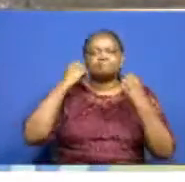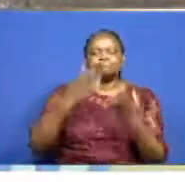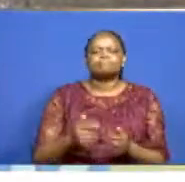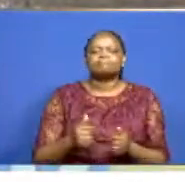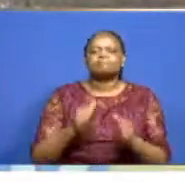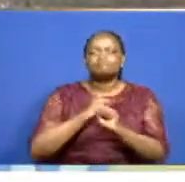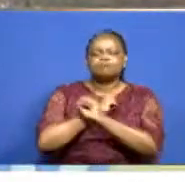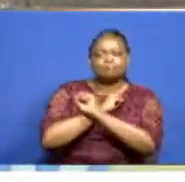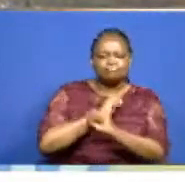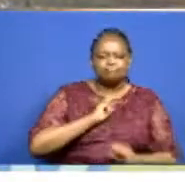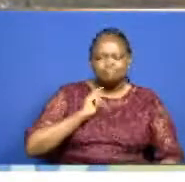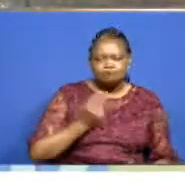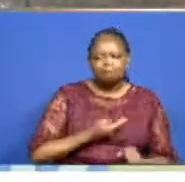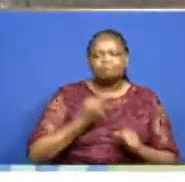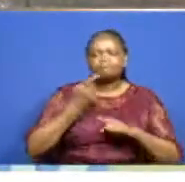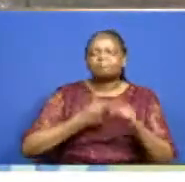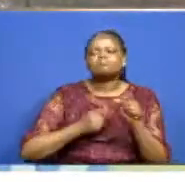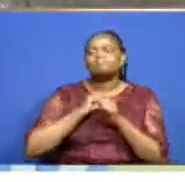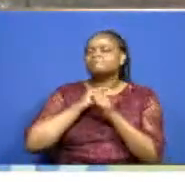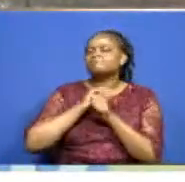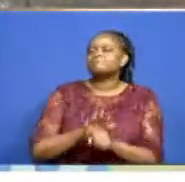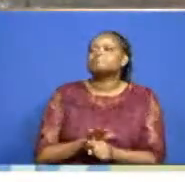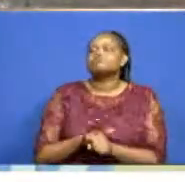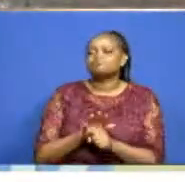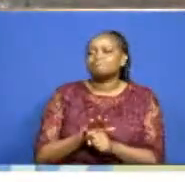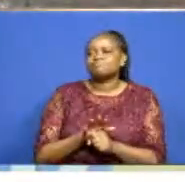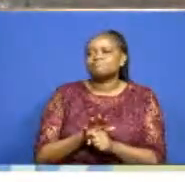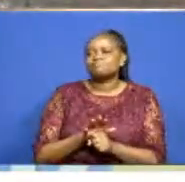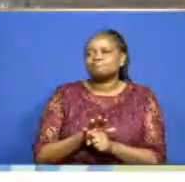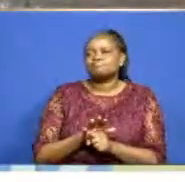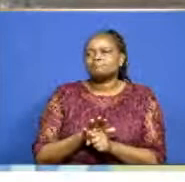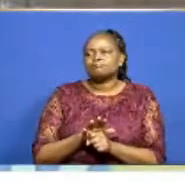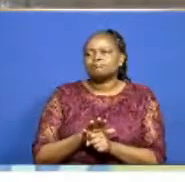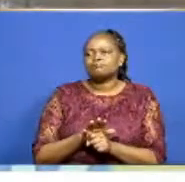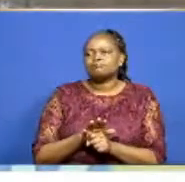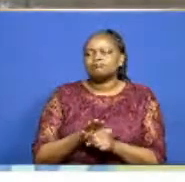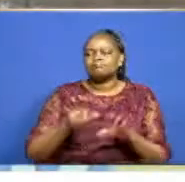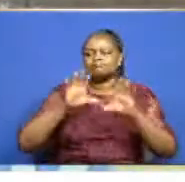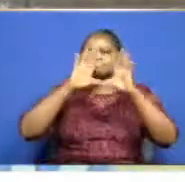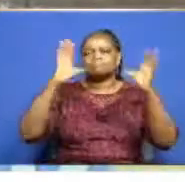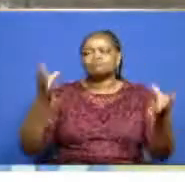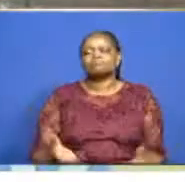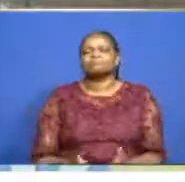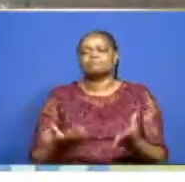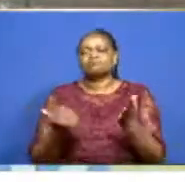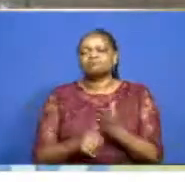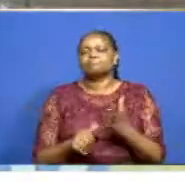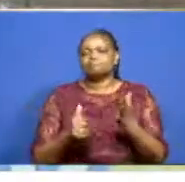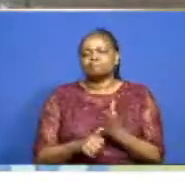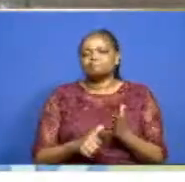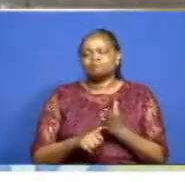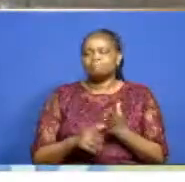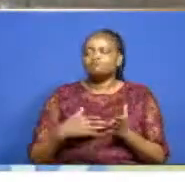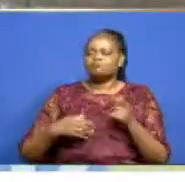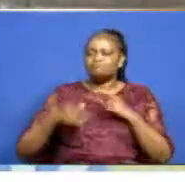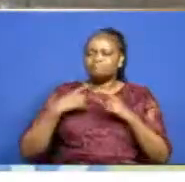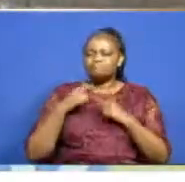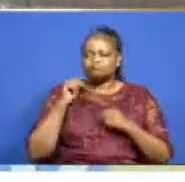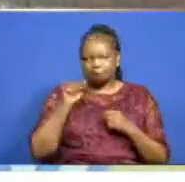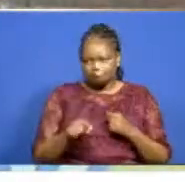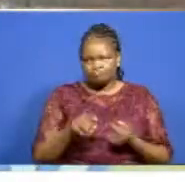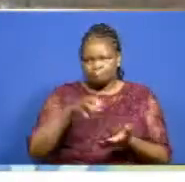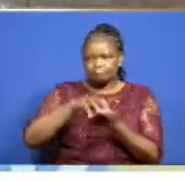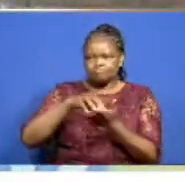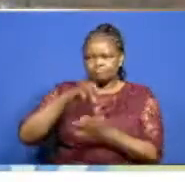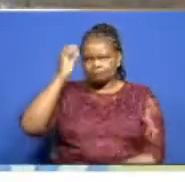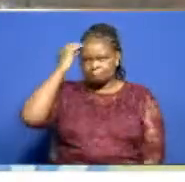us from the COVID-19 global pandemic? That conversation is what we want to talk about, the status of education in